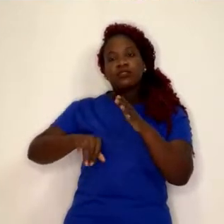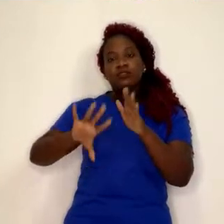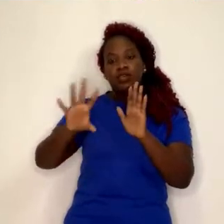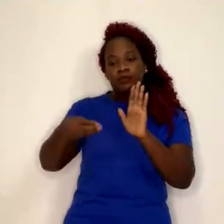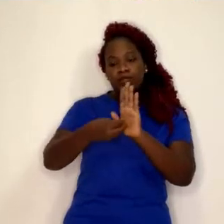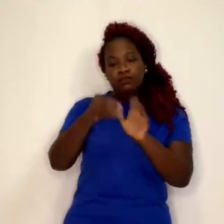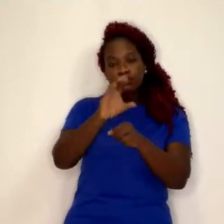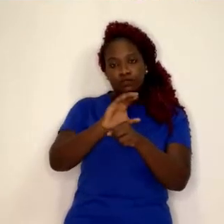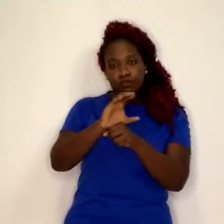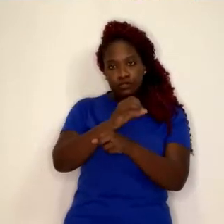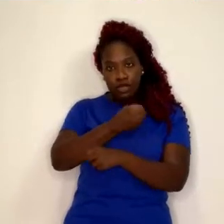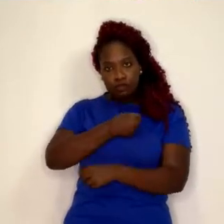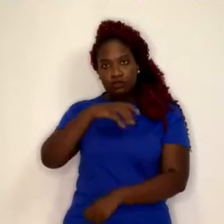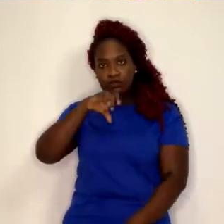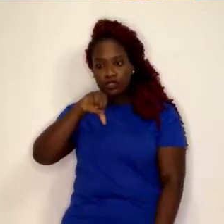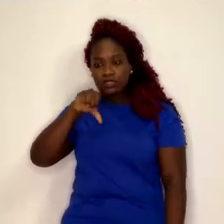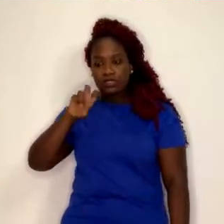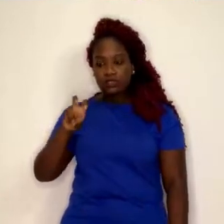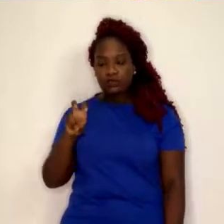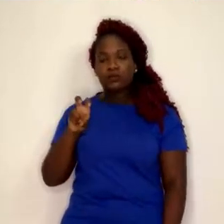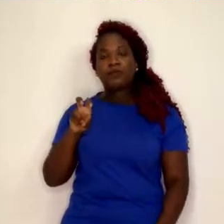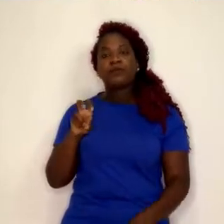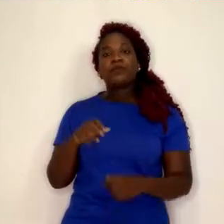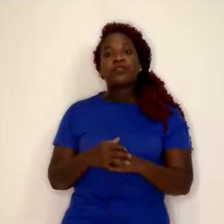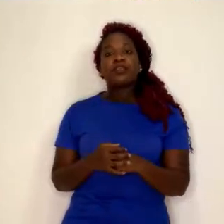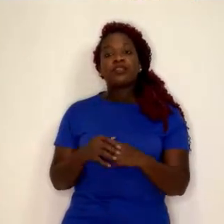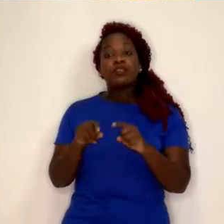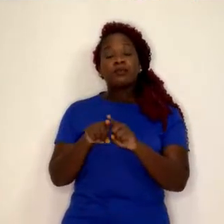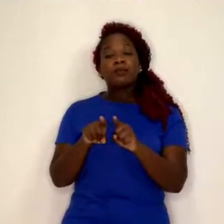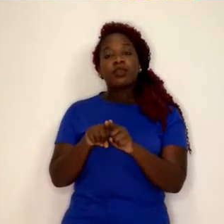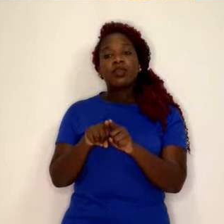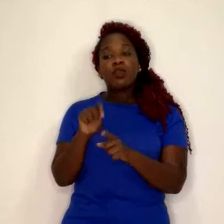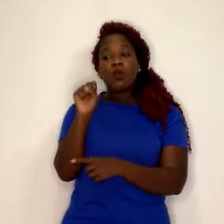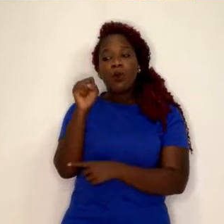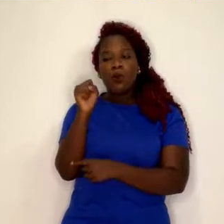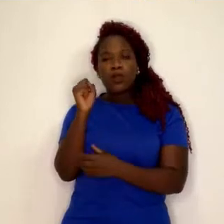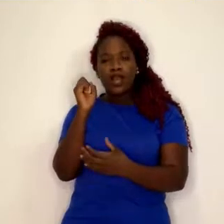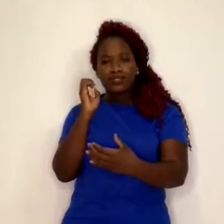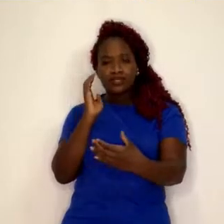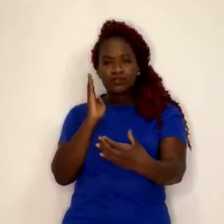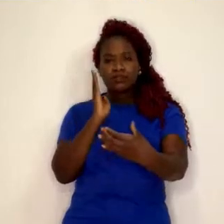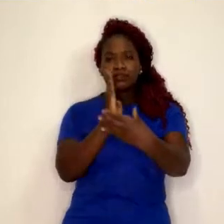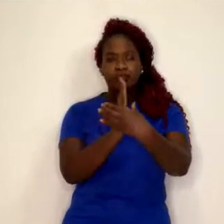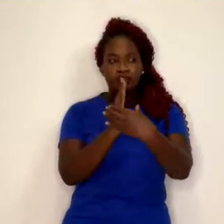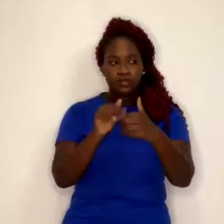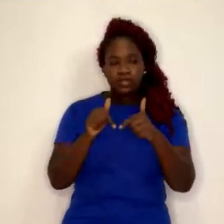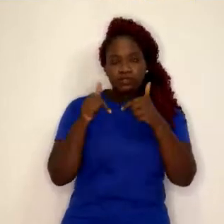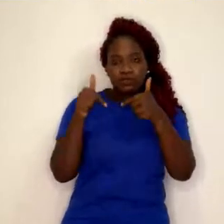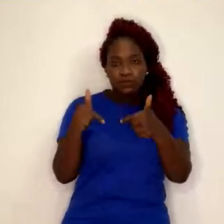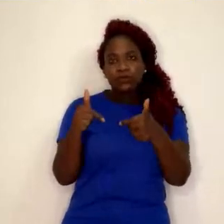on the National Congress in order to reverse the... We had 8